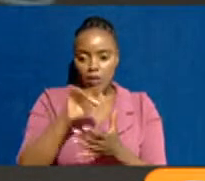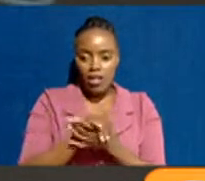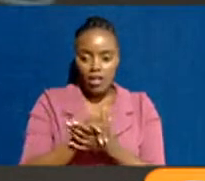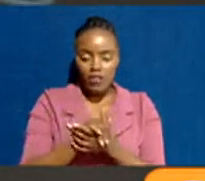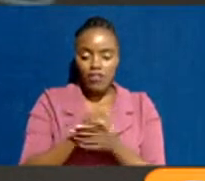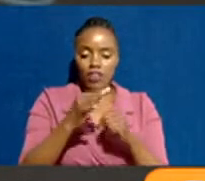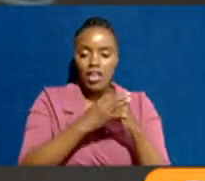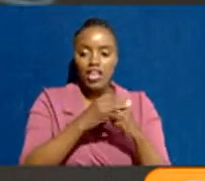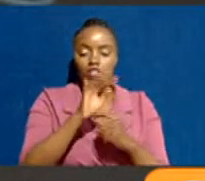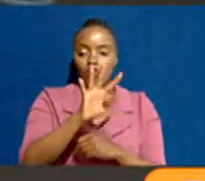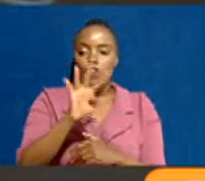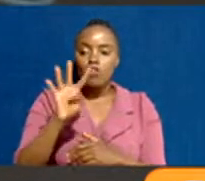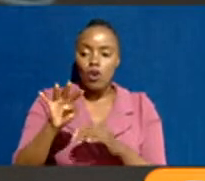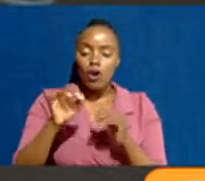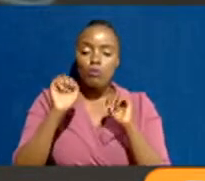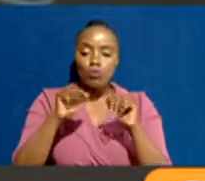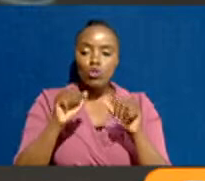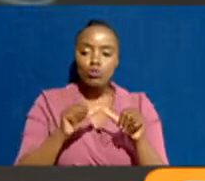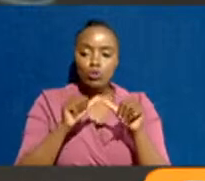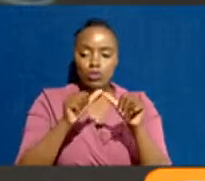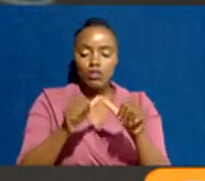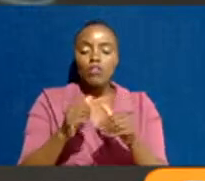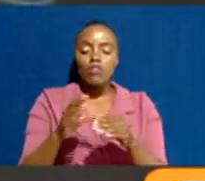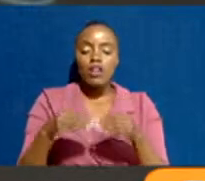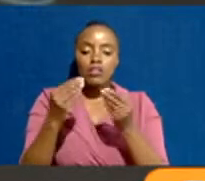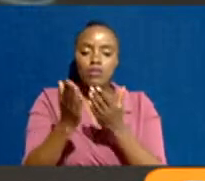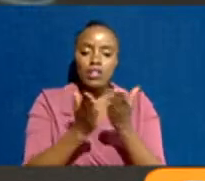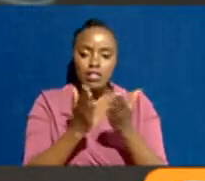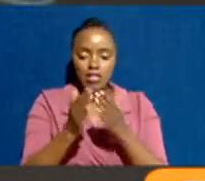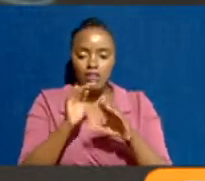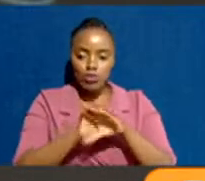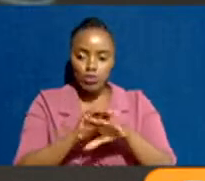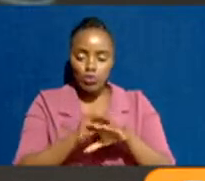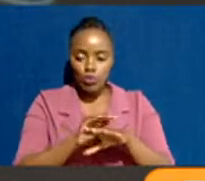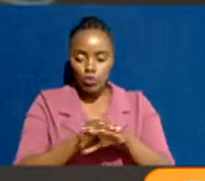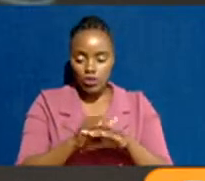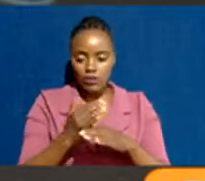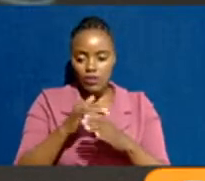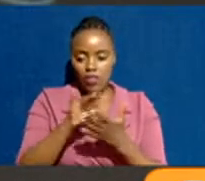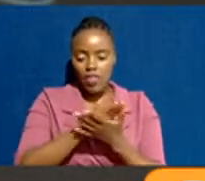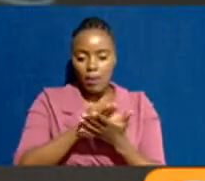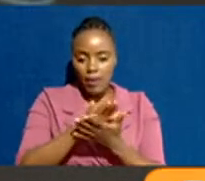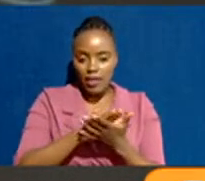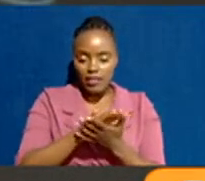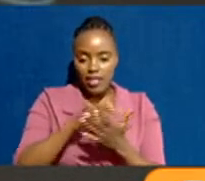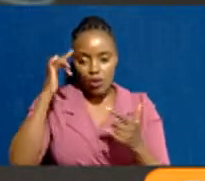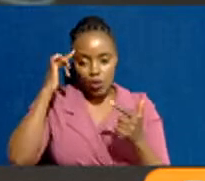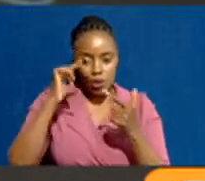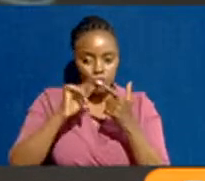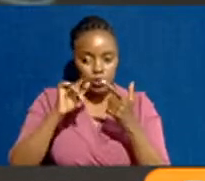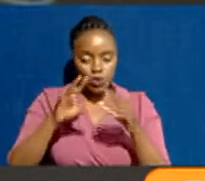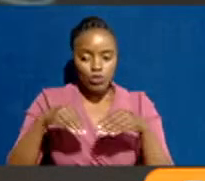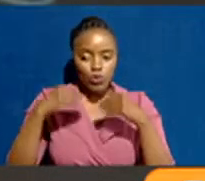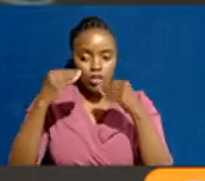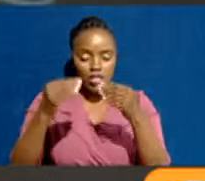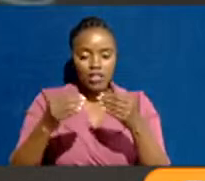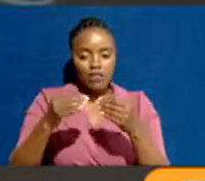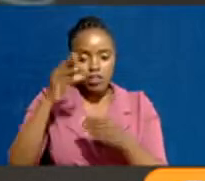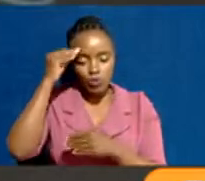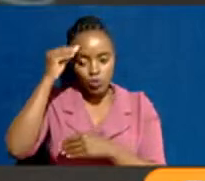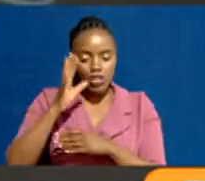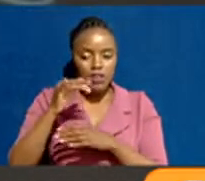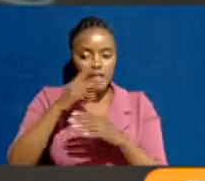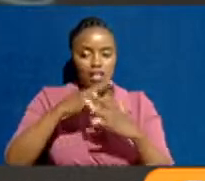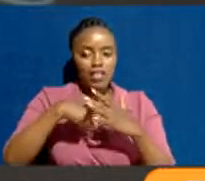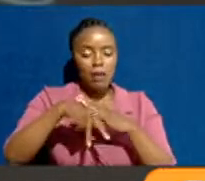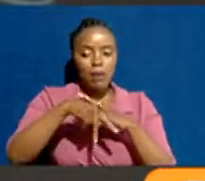that 844 can continue serving the country well? When the primary objective was to give overage children in